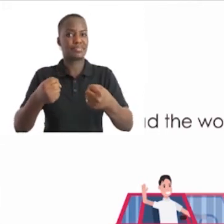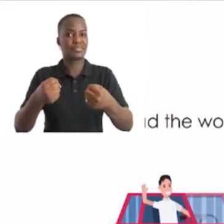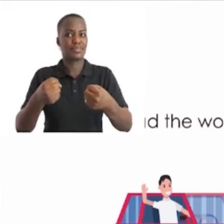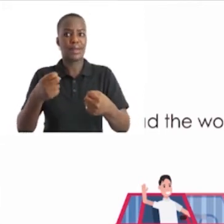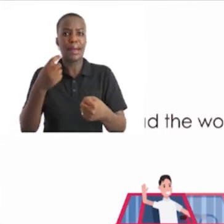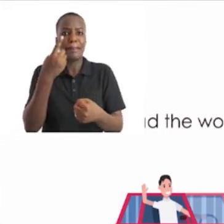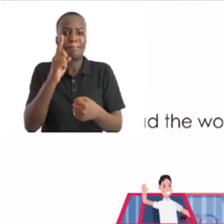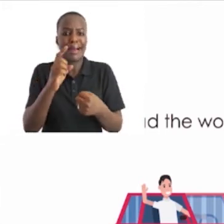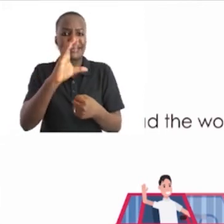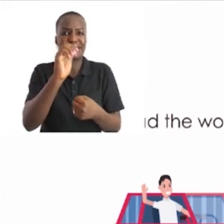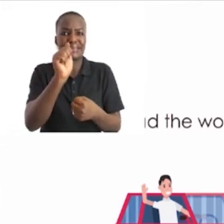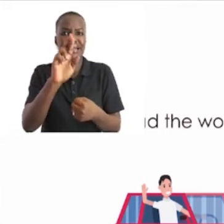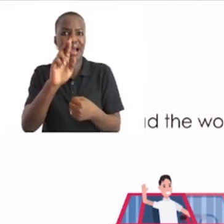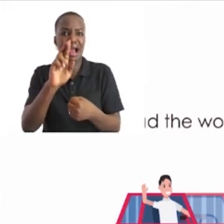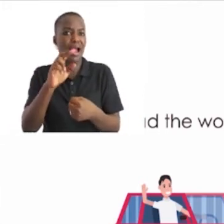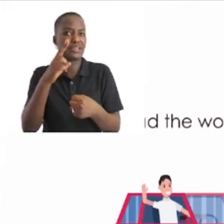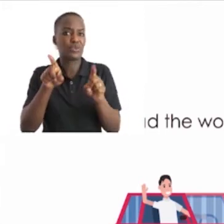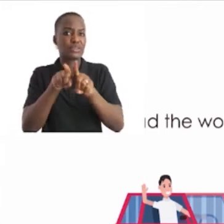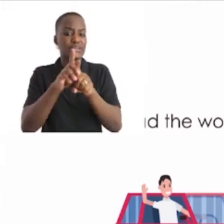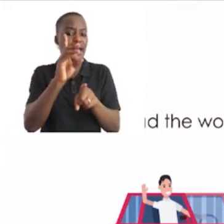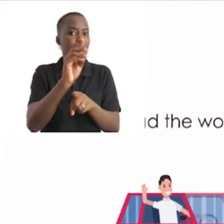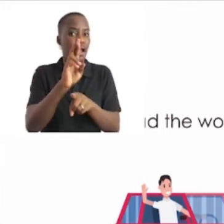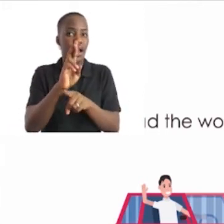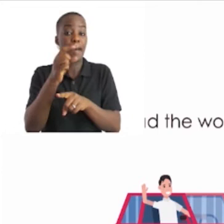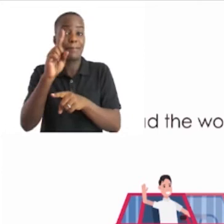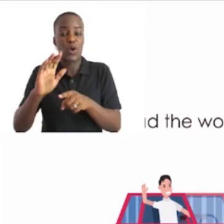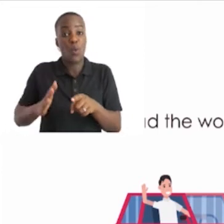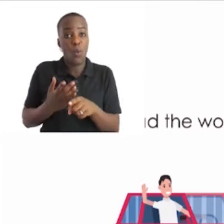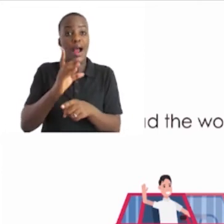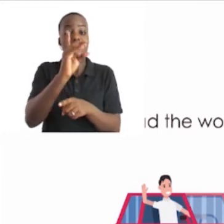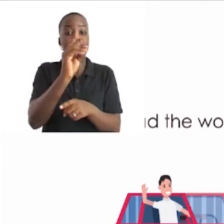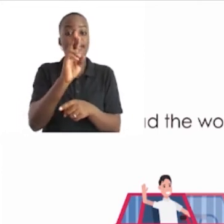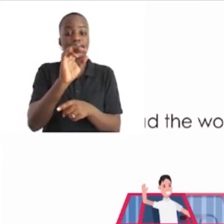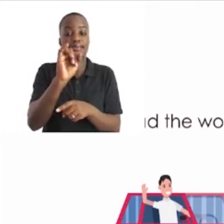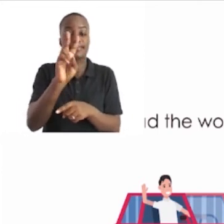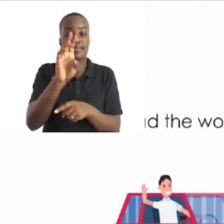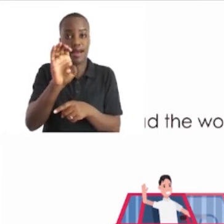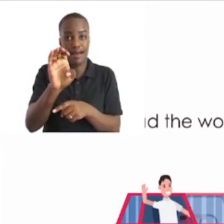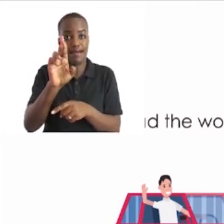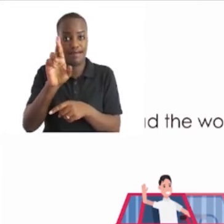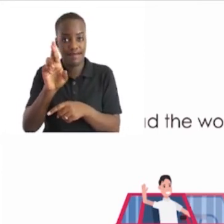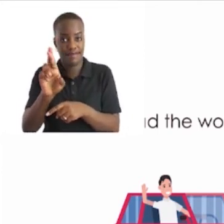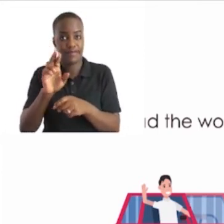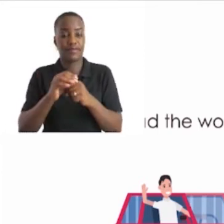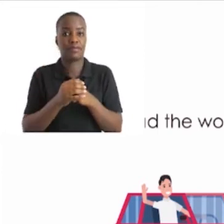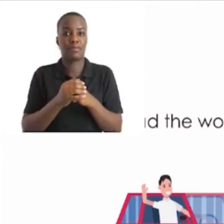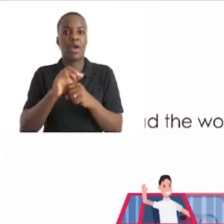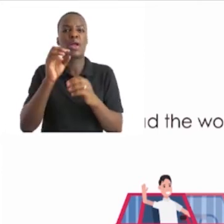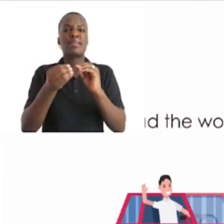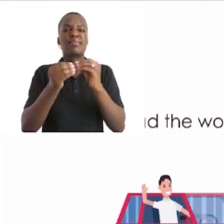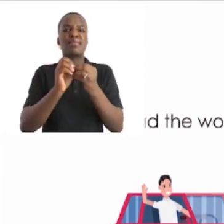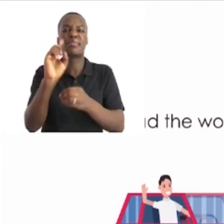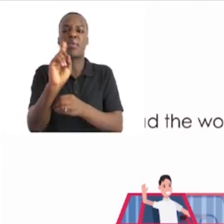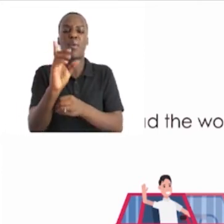the word we want there is driver. So I'd like you to take your pencil and write what number